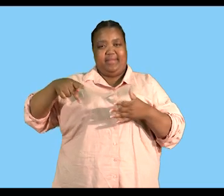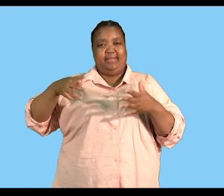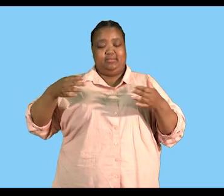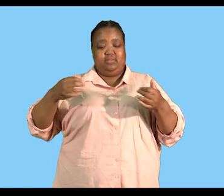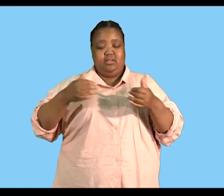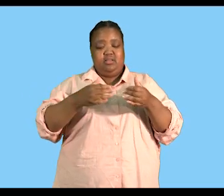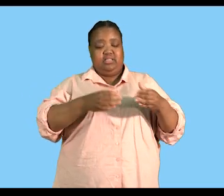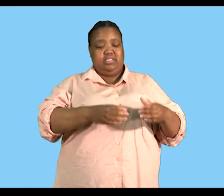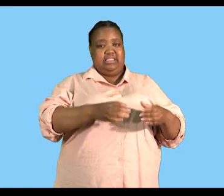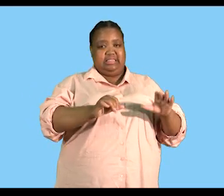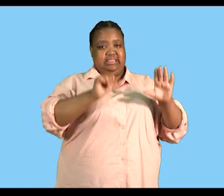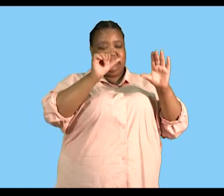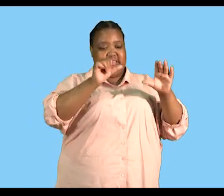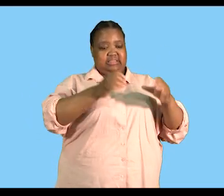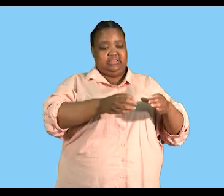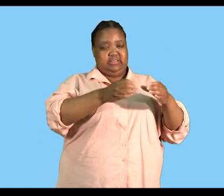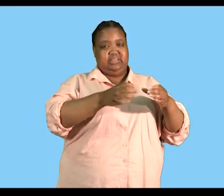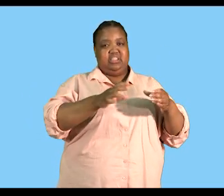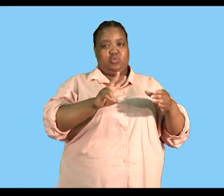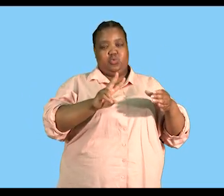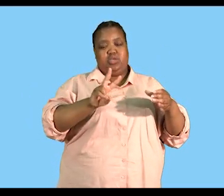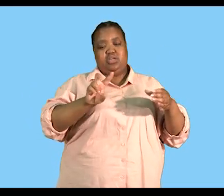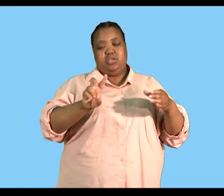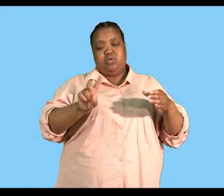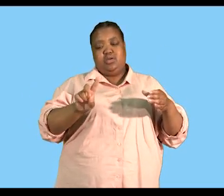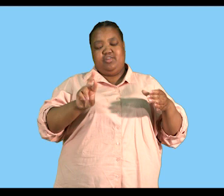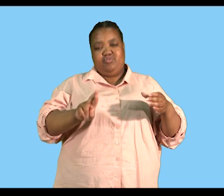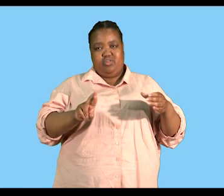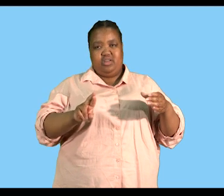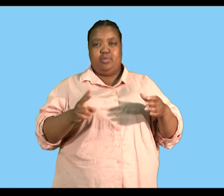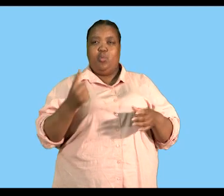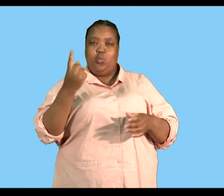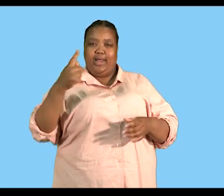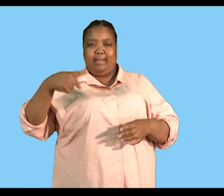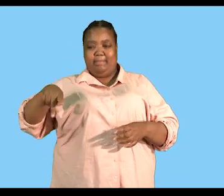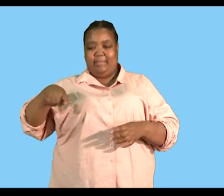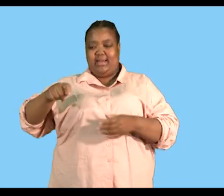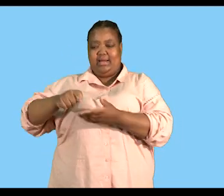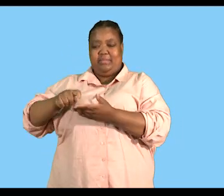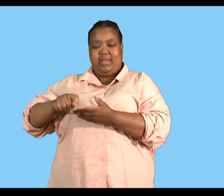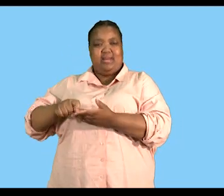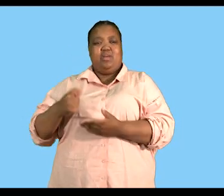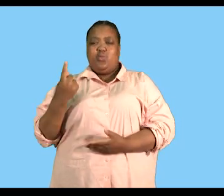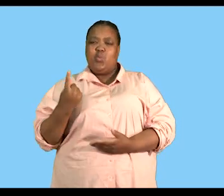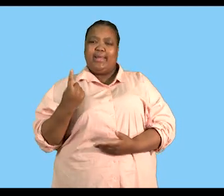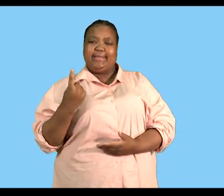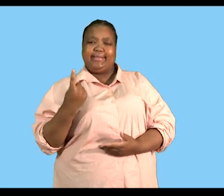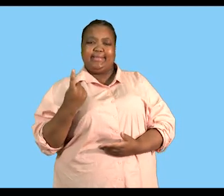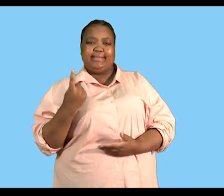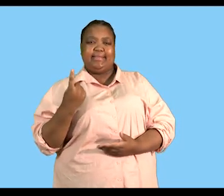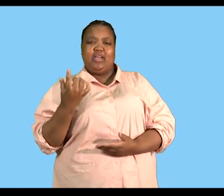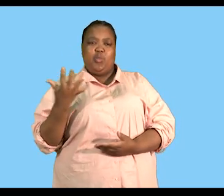rand, what is the cost of 1 pen? So now in this case, we have a 6-pack